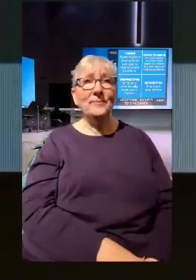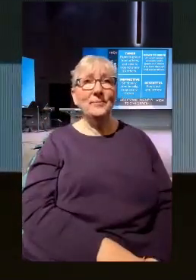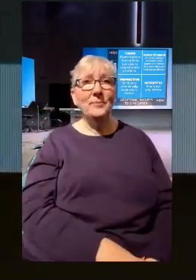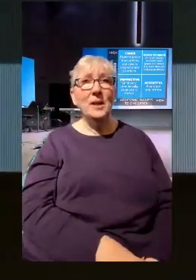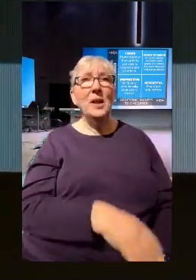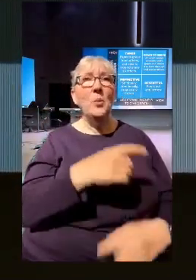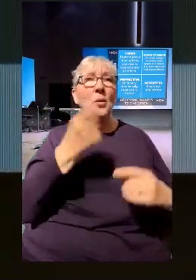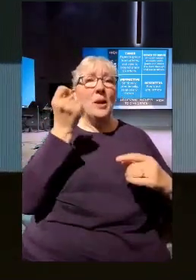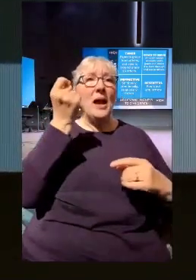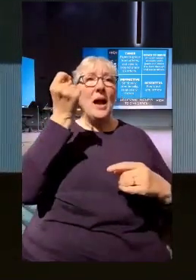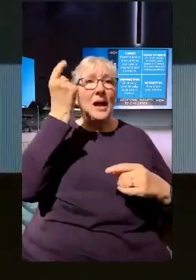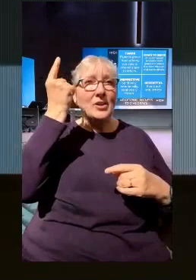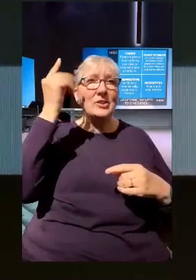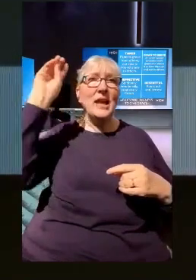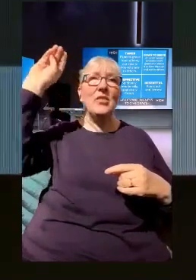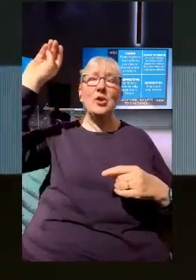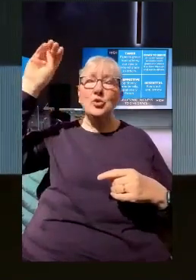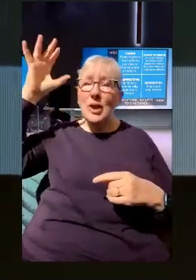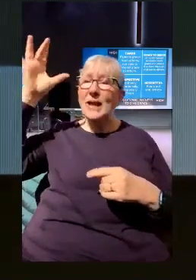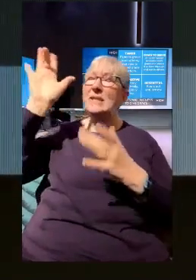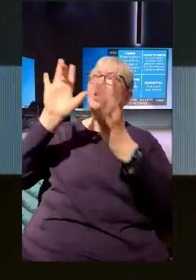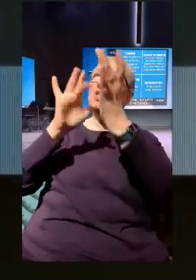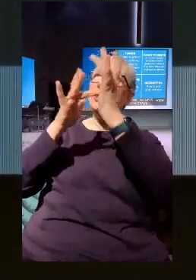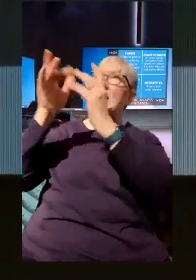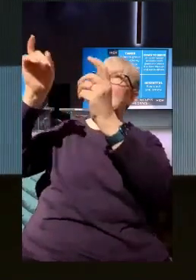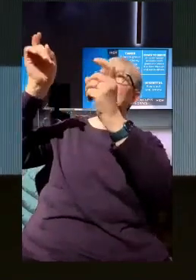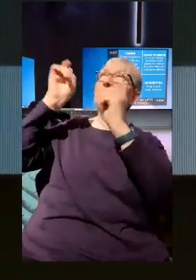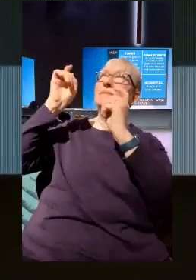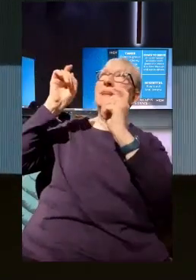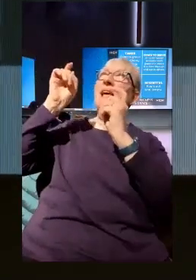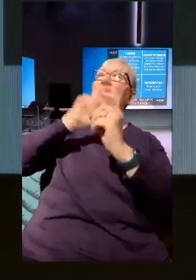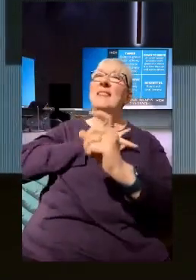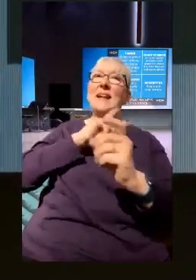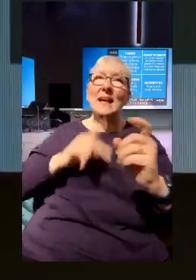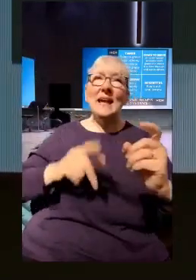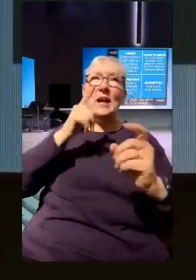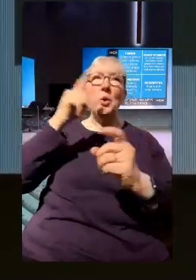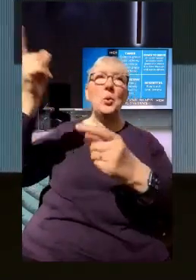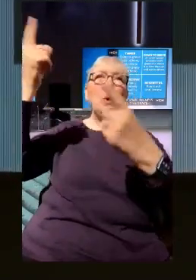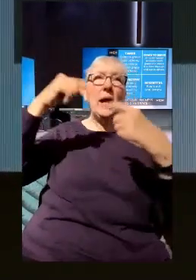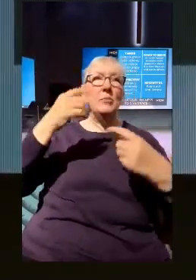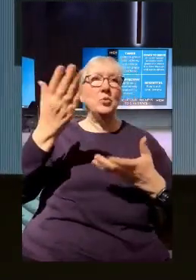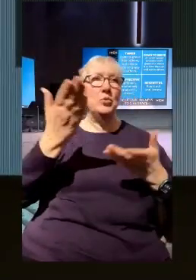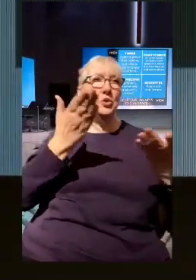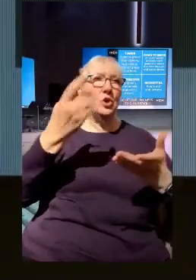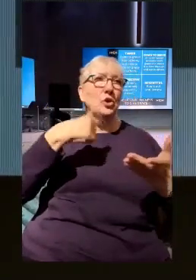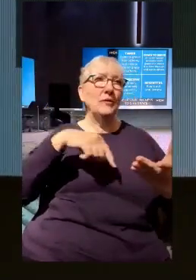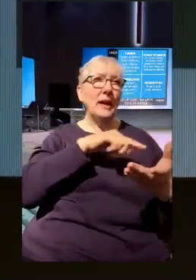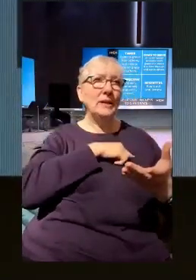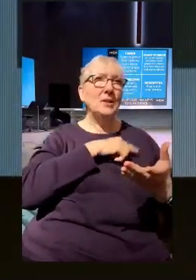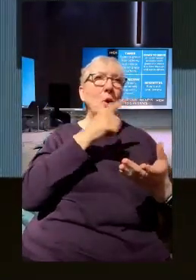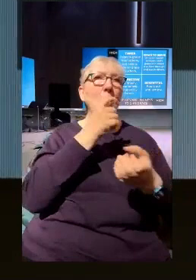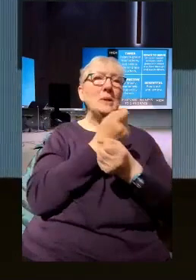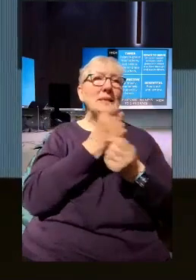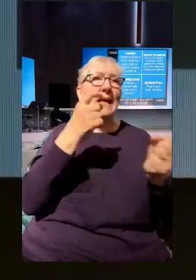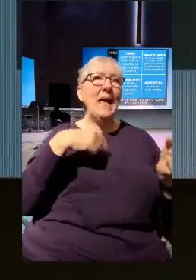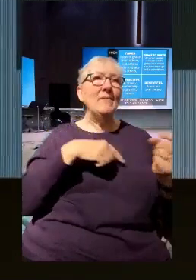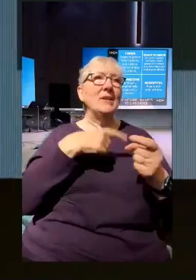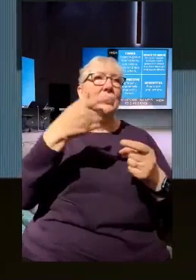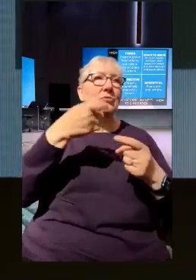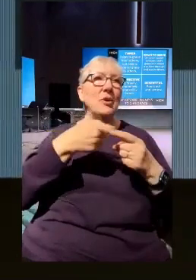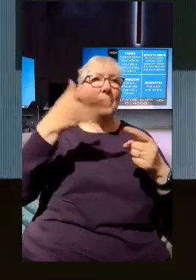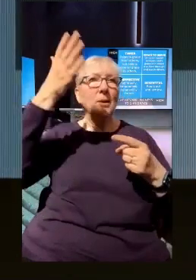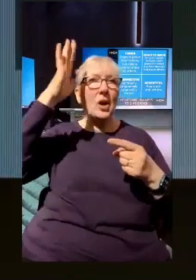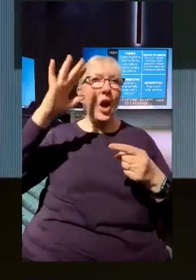we live under because of Jesus, the King who came to serve, who saved us from God's wrath and granted